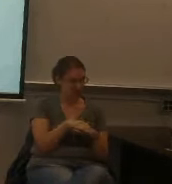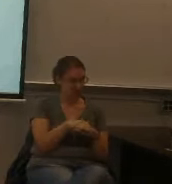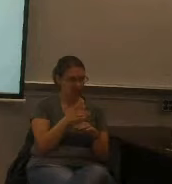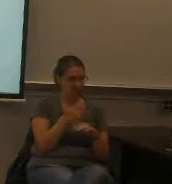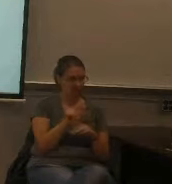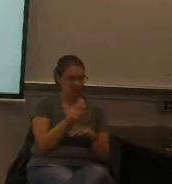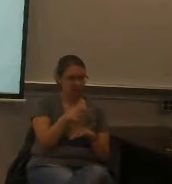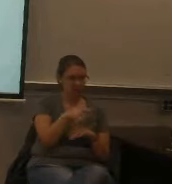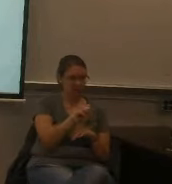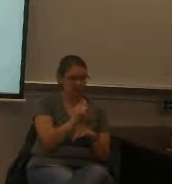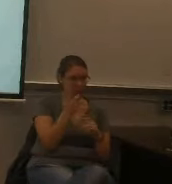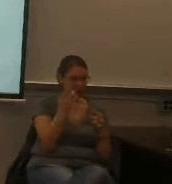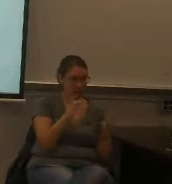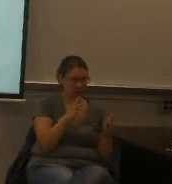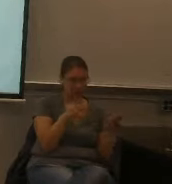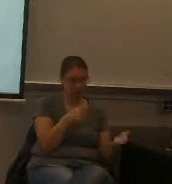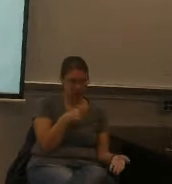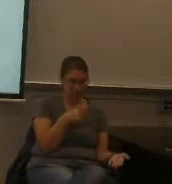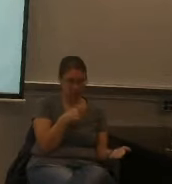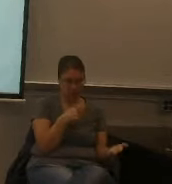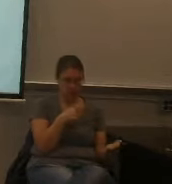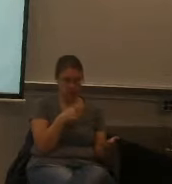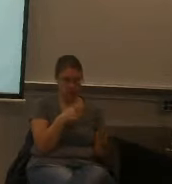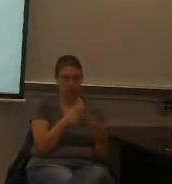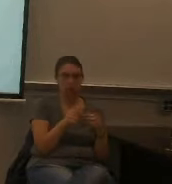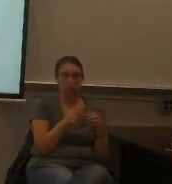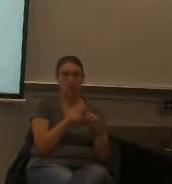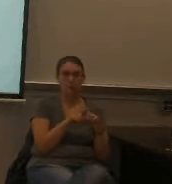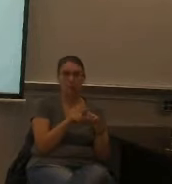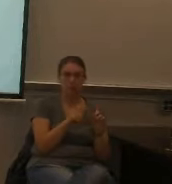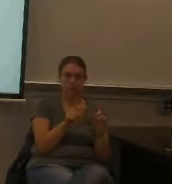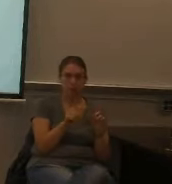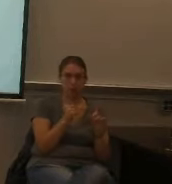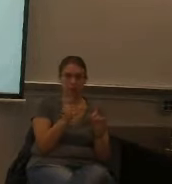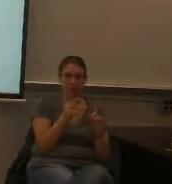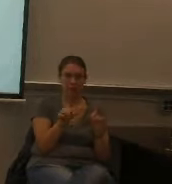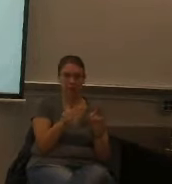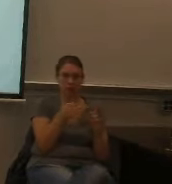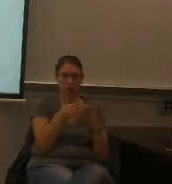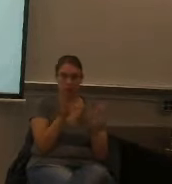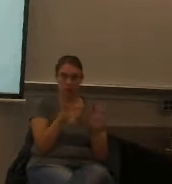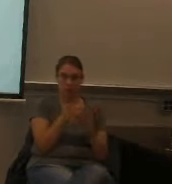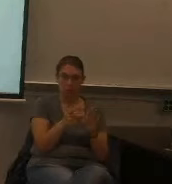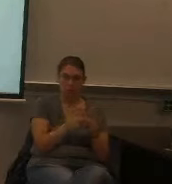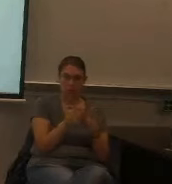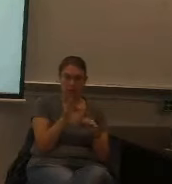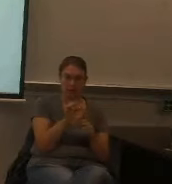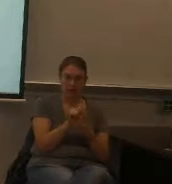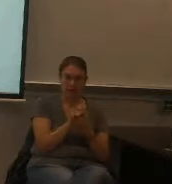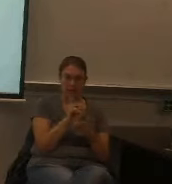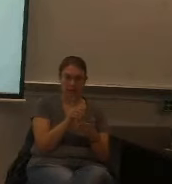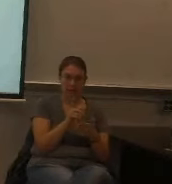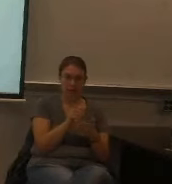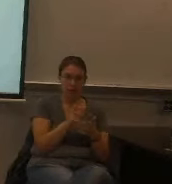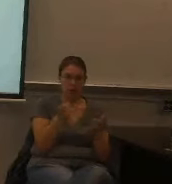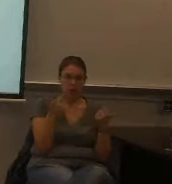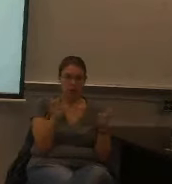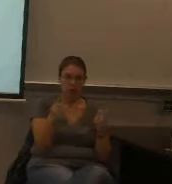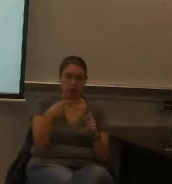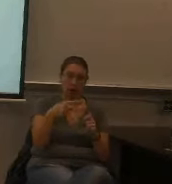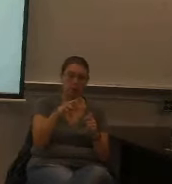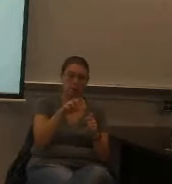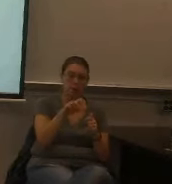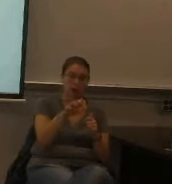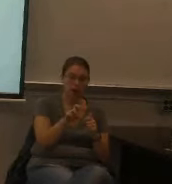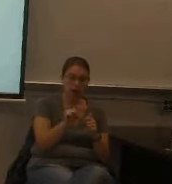the species, the other species in the system. However, one of the other general principles of that was that large